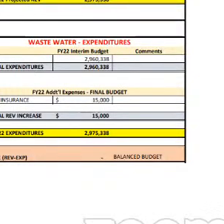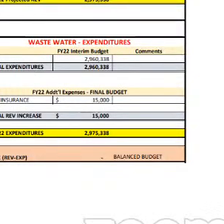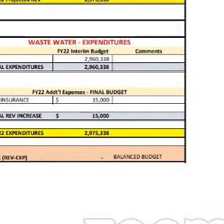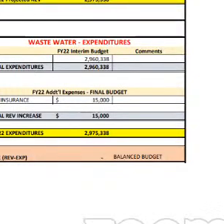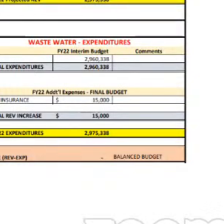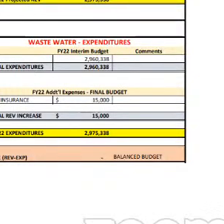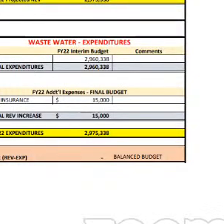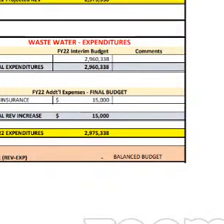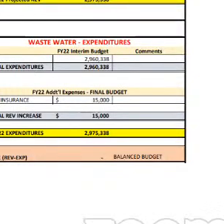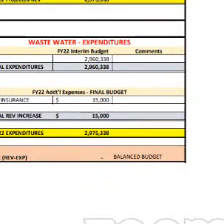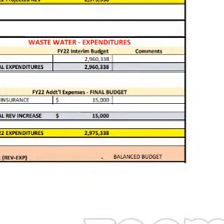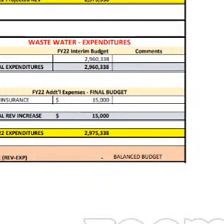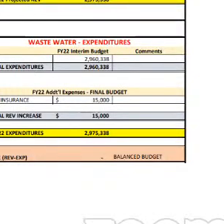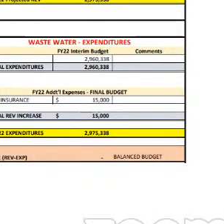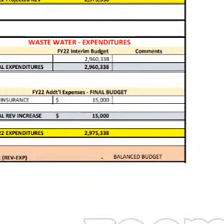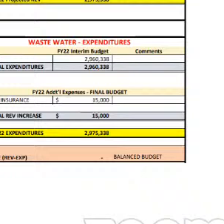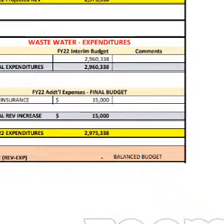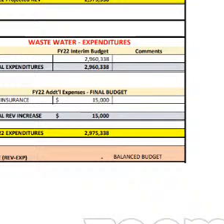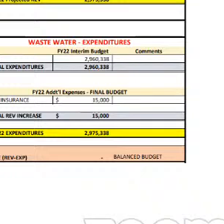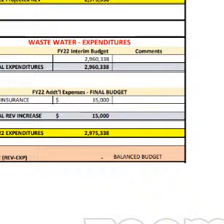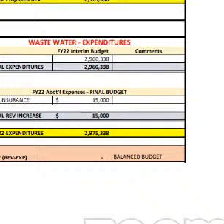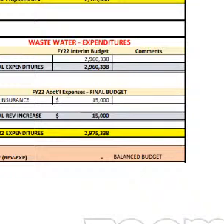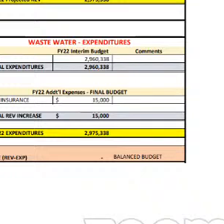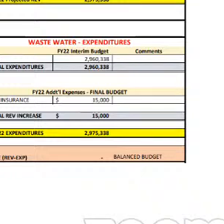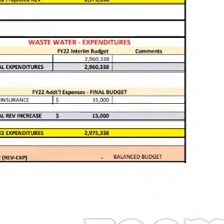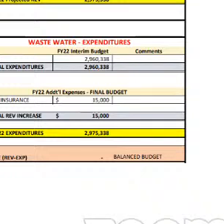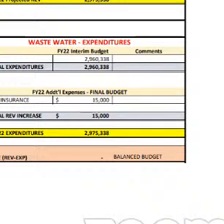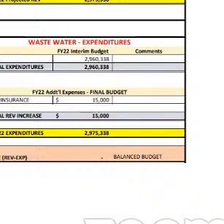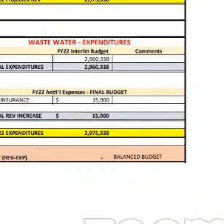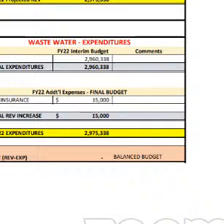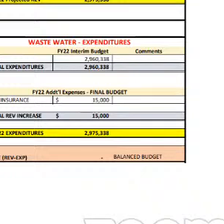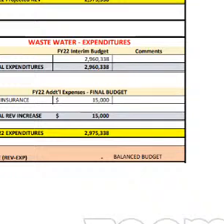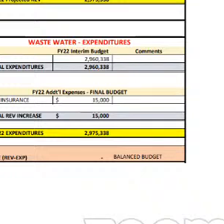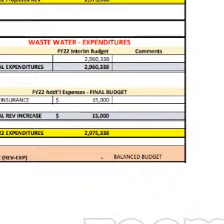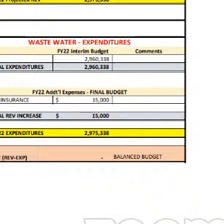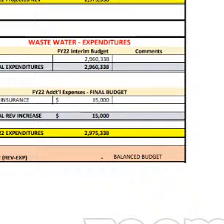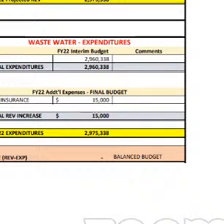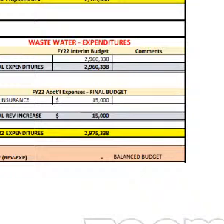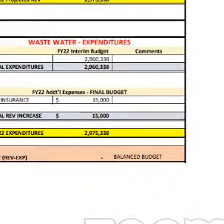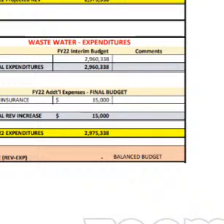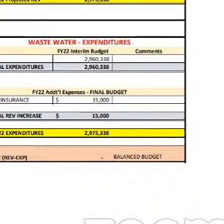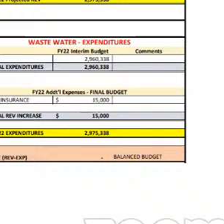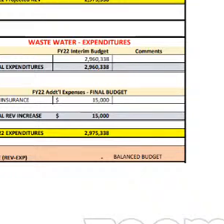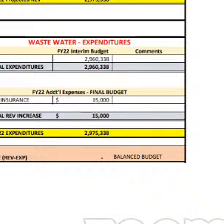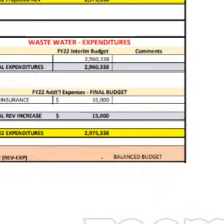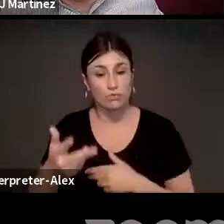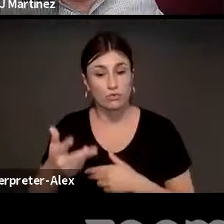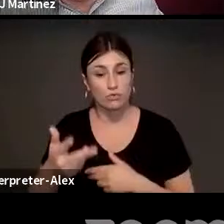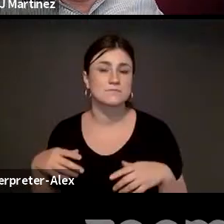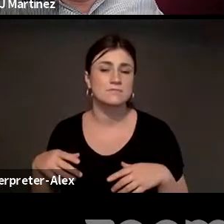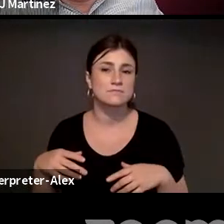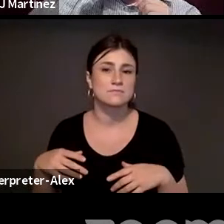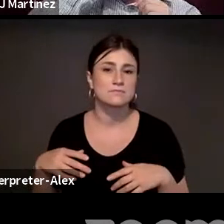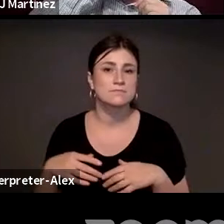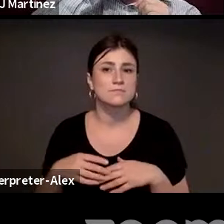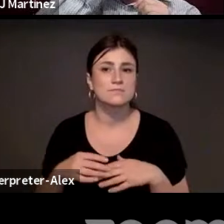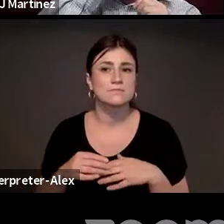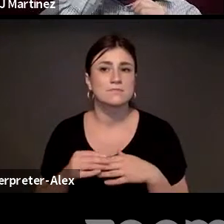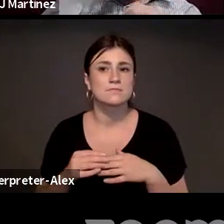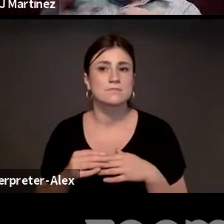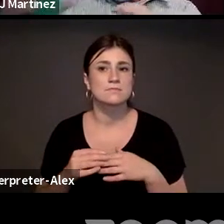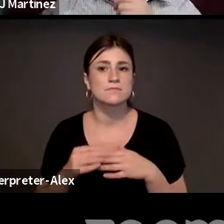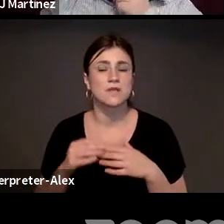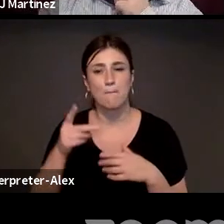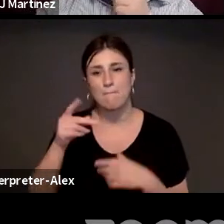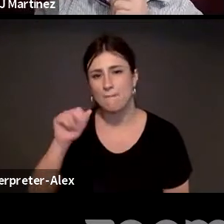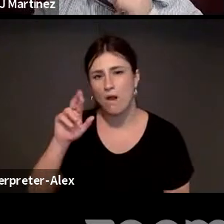possibly looking at the possibility of taking the parks to the kids. Still, that's something that I really like to see